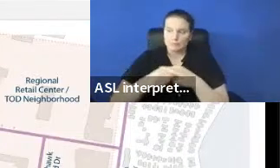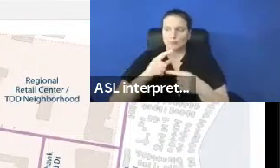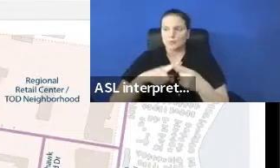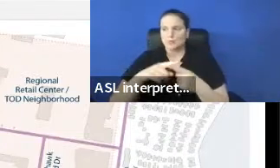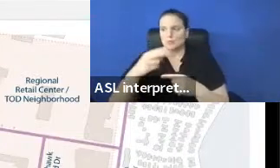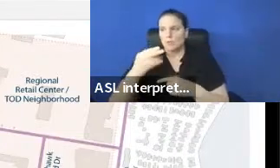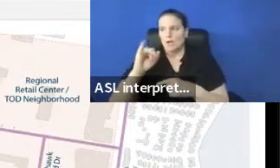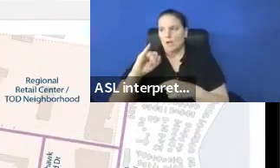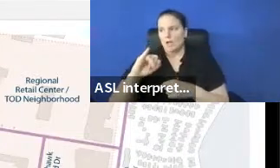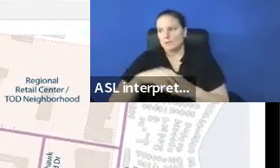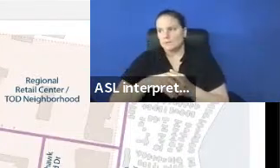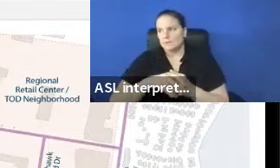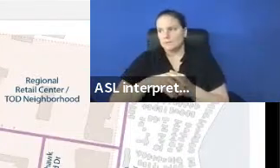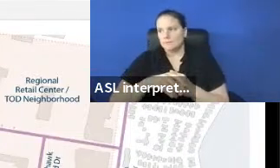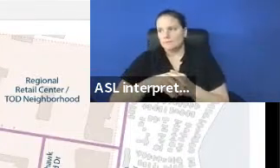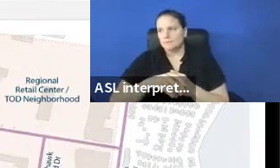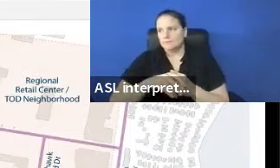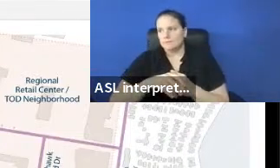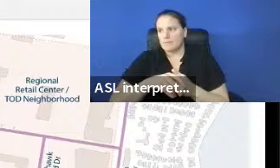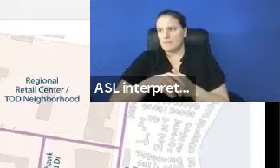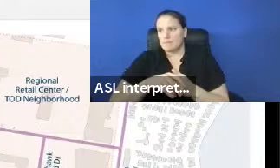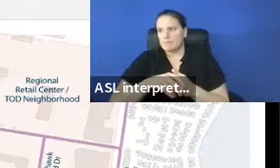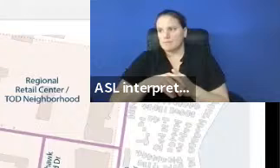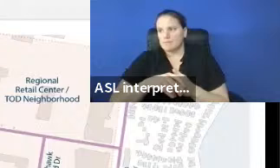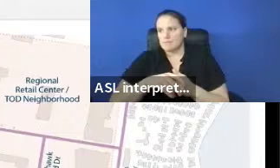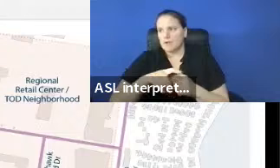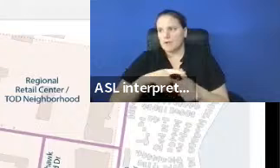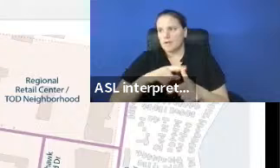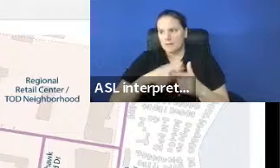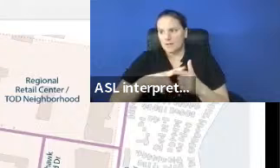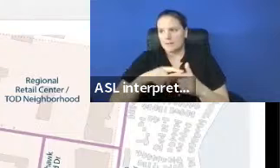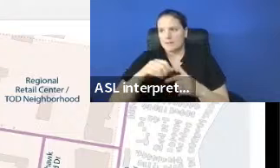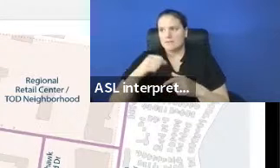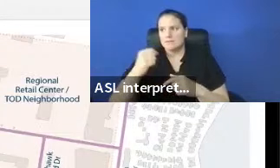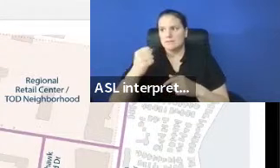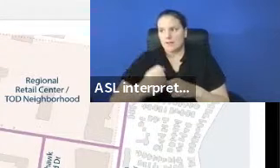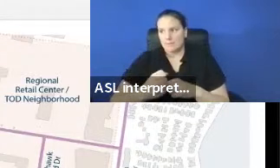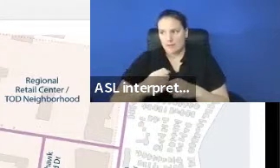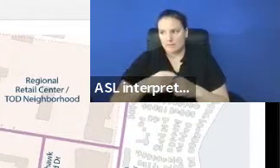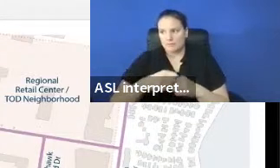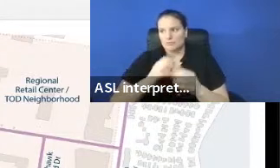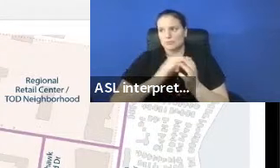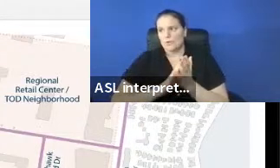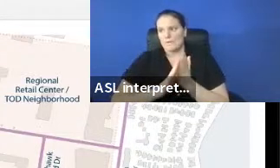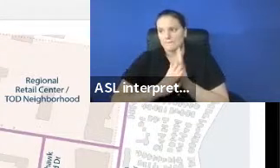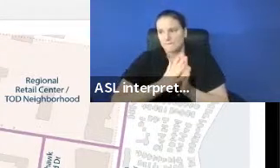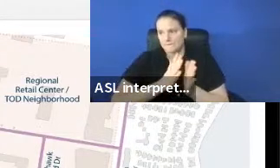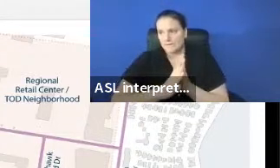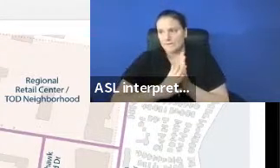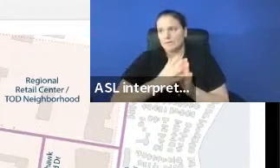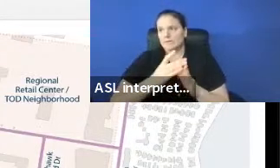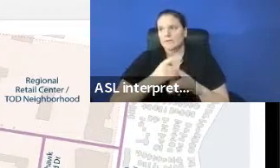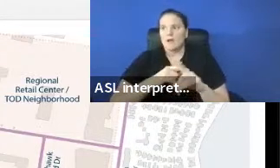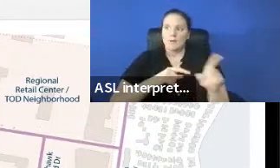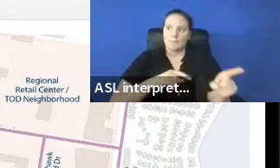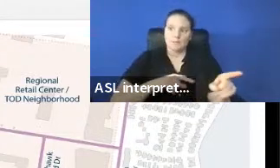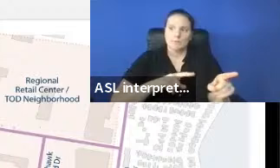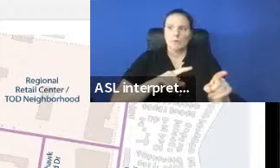Island, and then the southbound traffic coming or